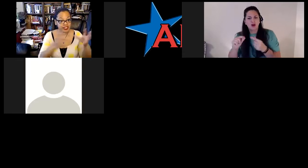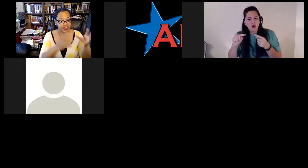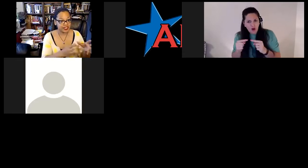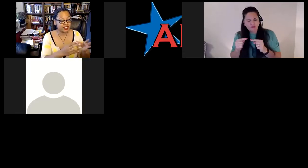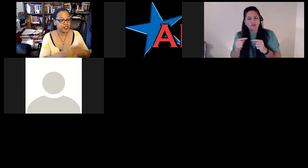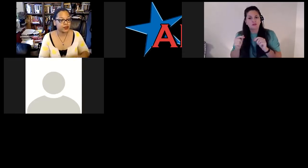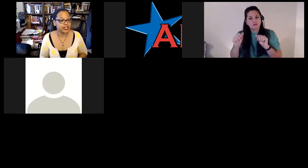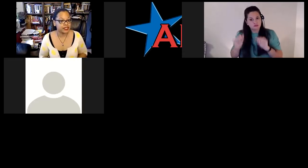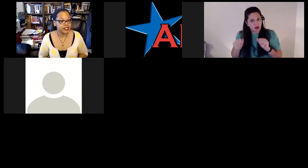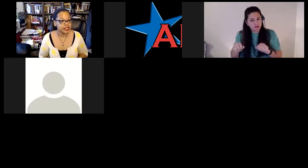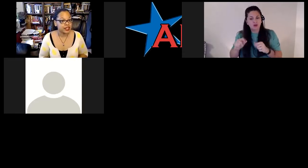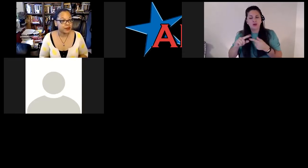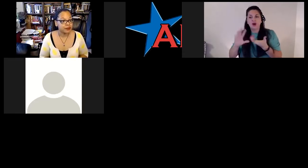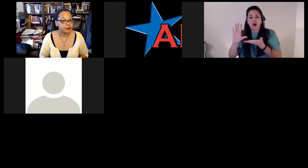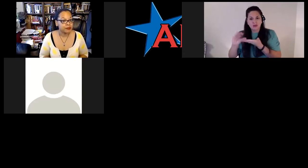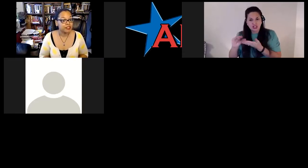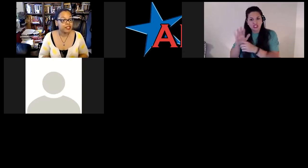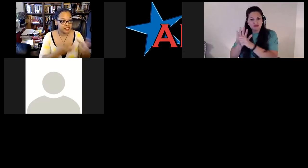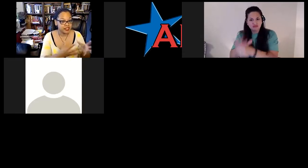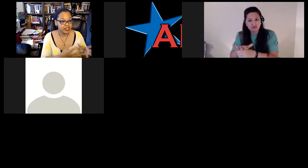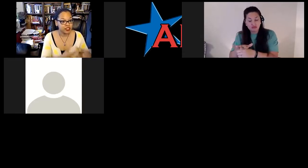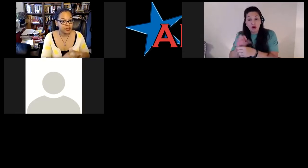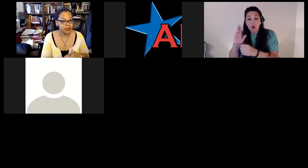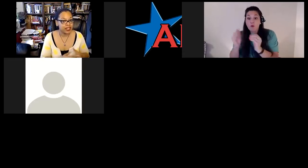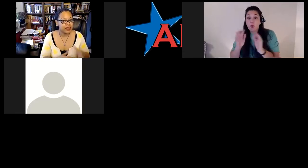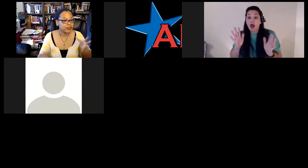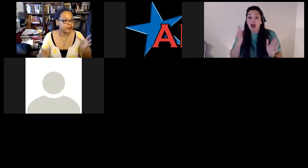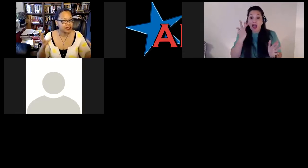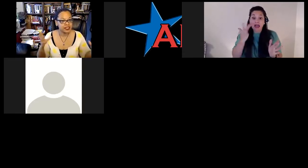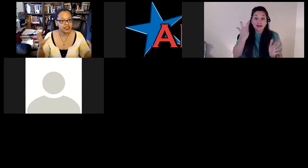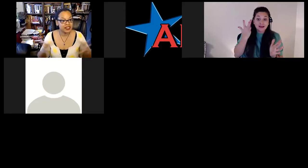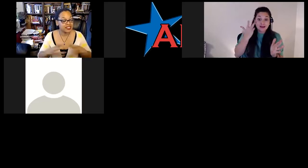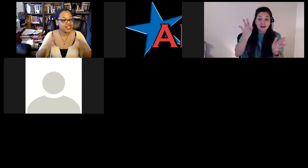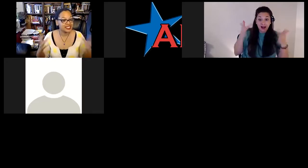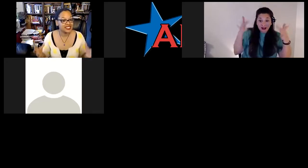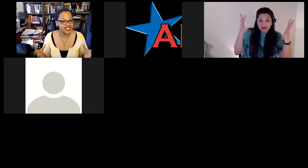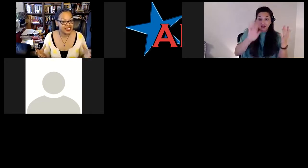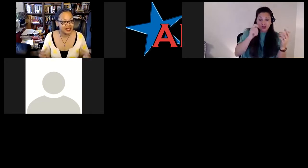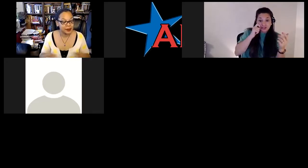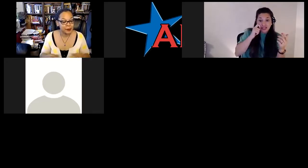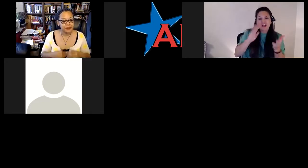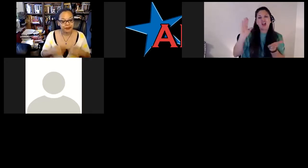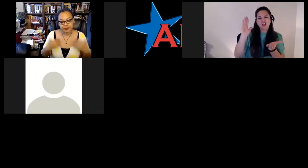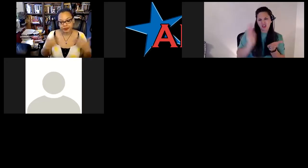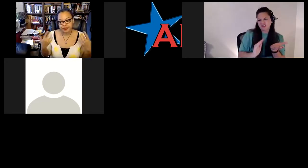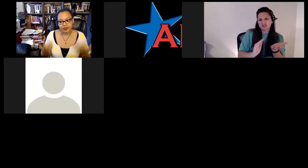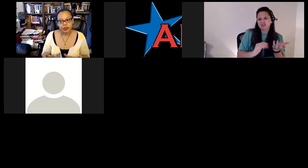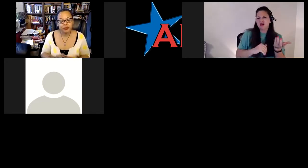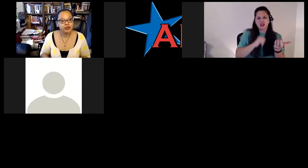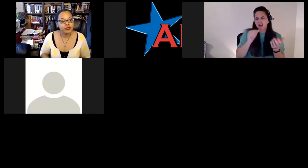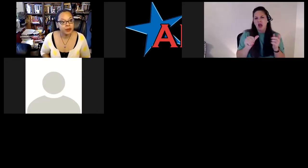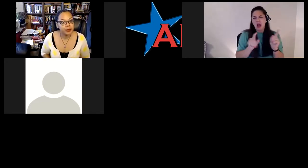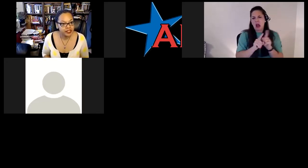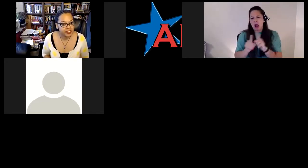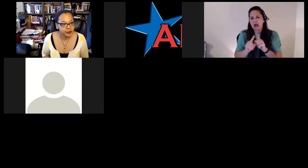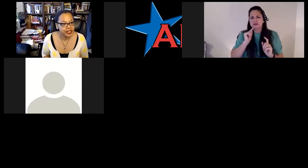lighter their skin tone is, the less that they do. And of course, this isn't an exact science, but sort